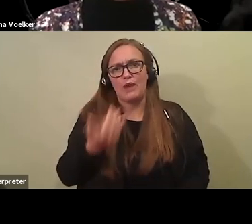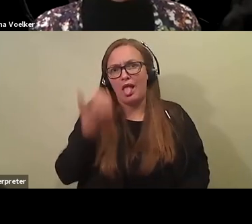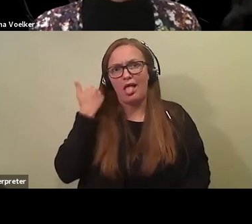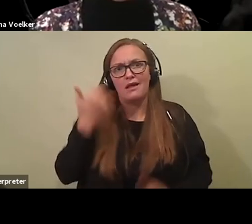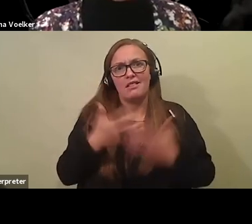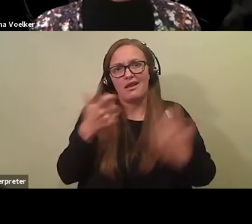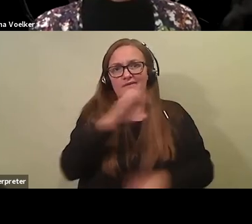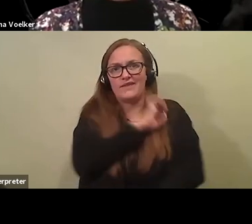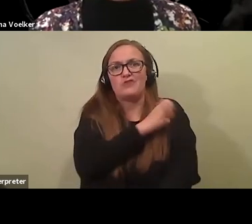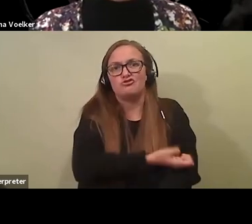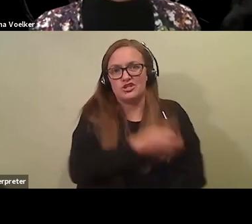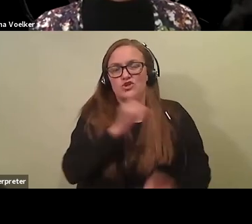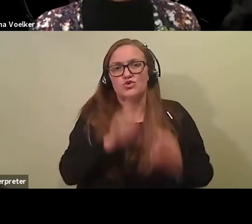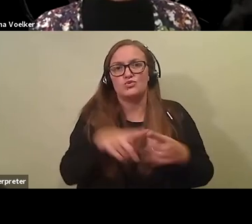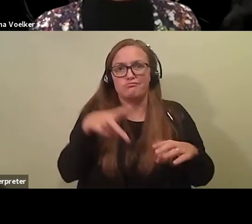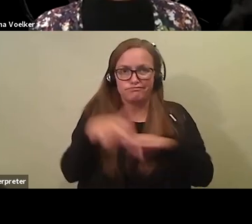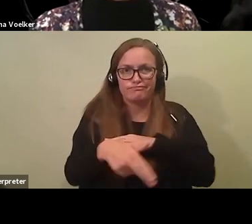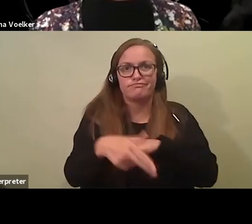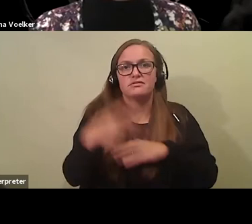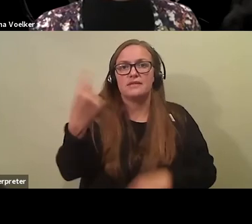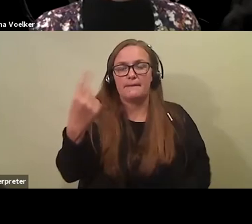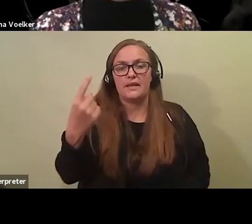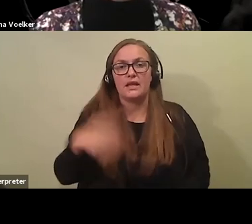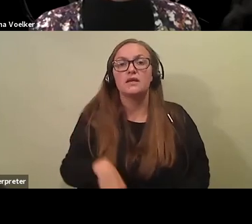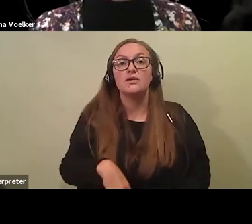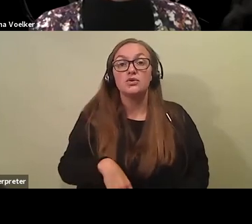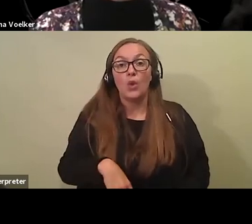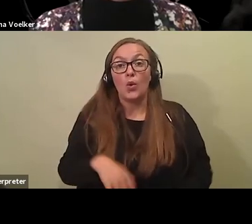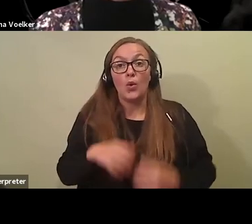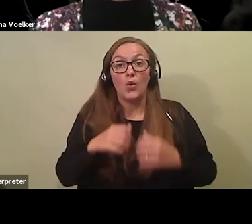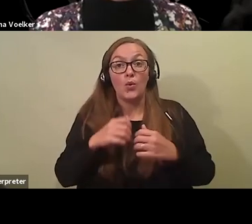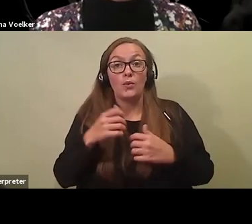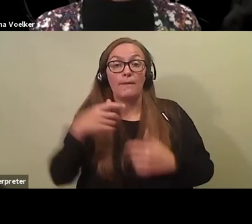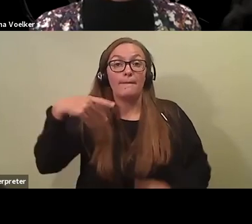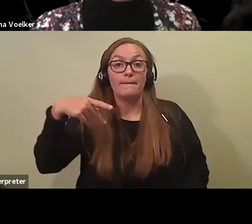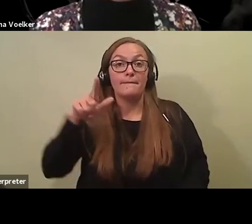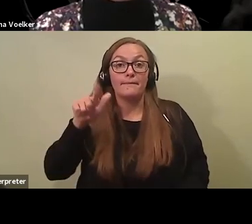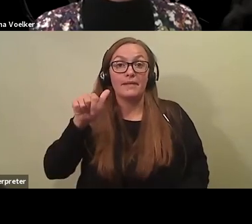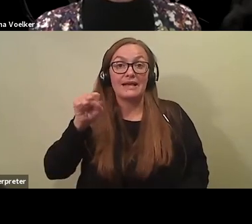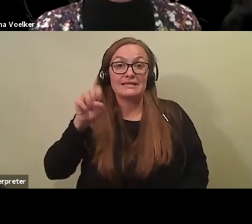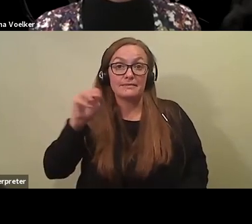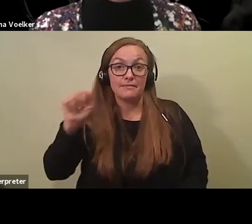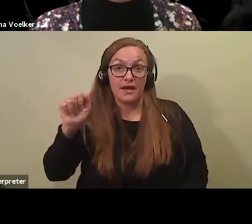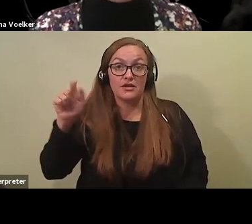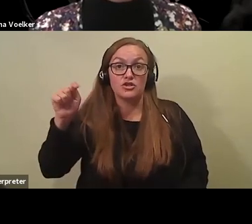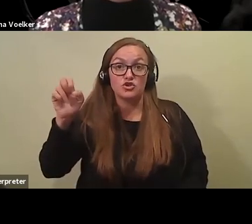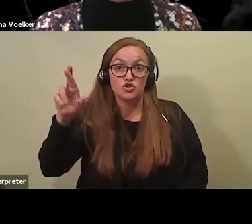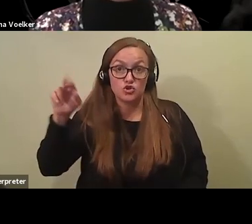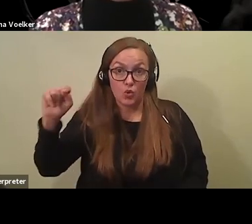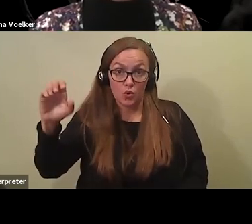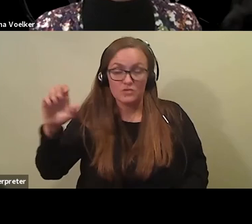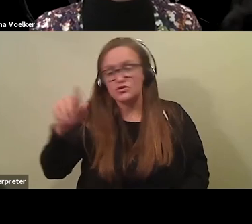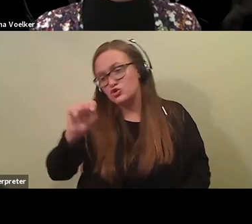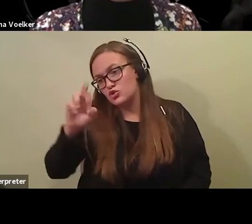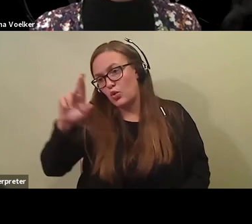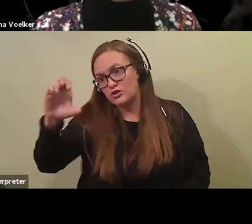So the closest thing I can think of without a laser is that a plasma torch or a welding device or